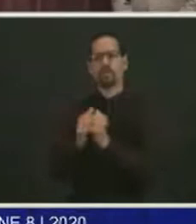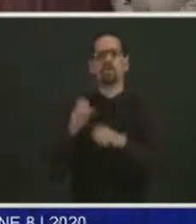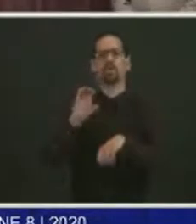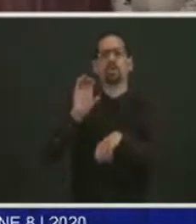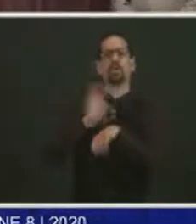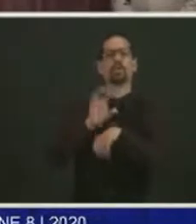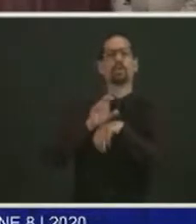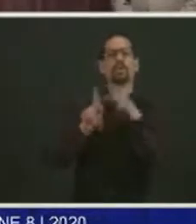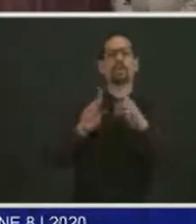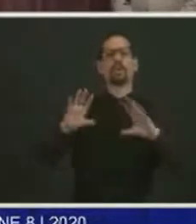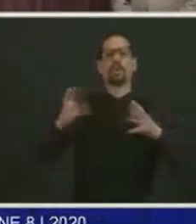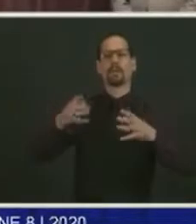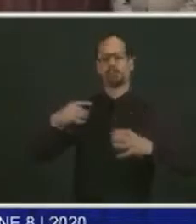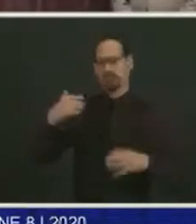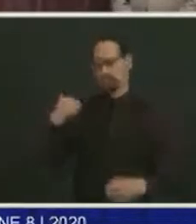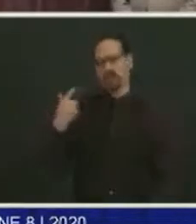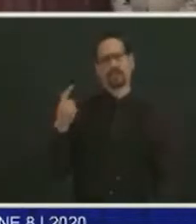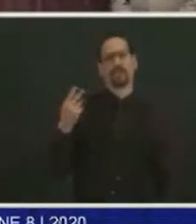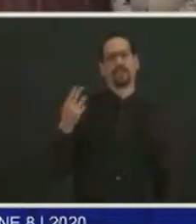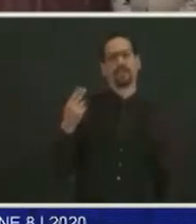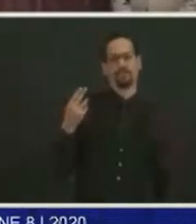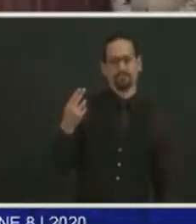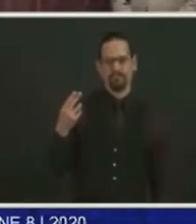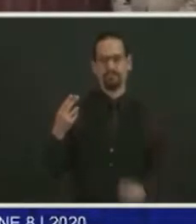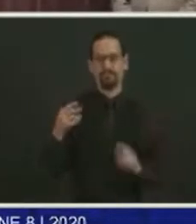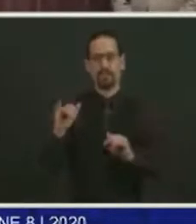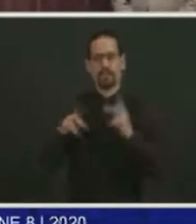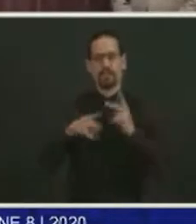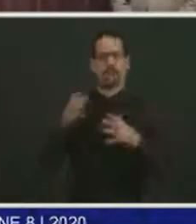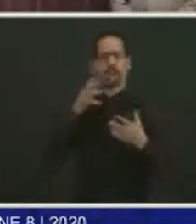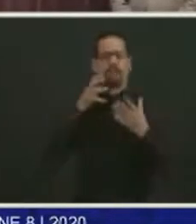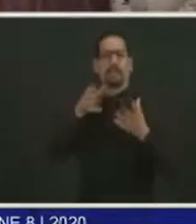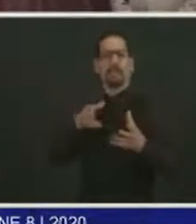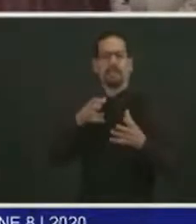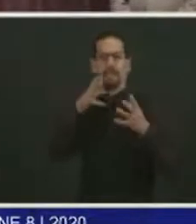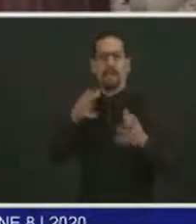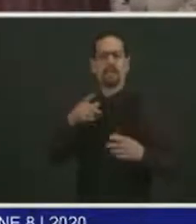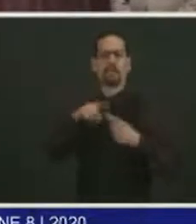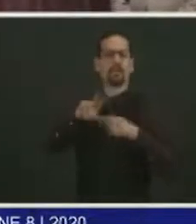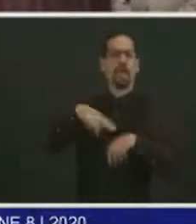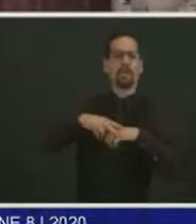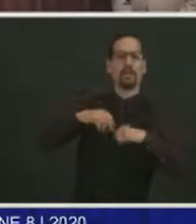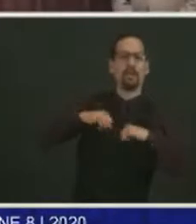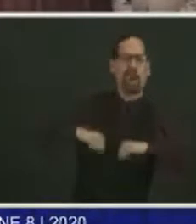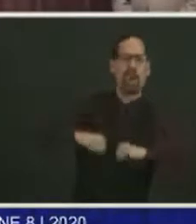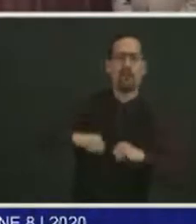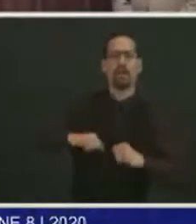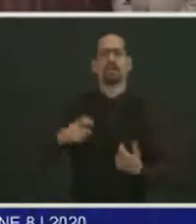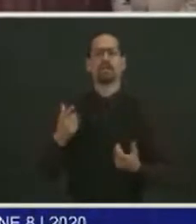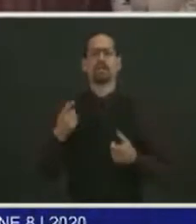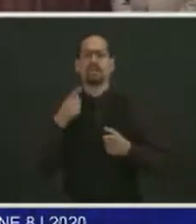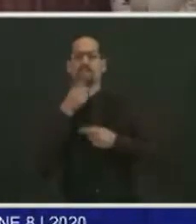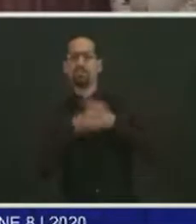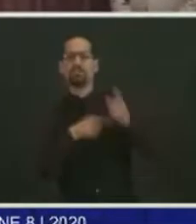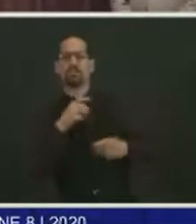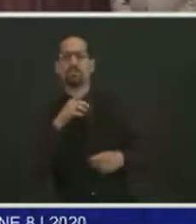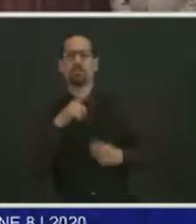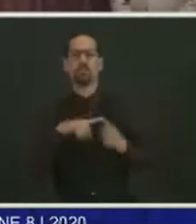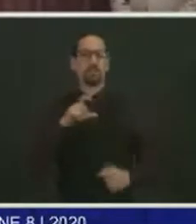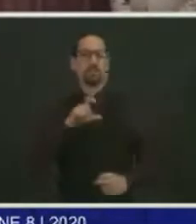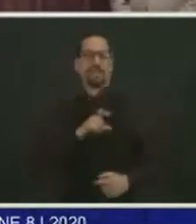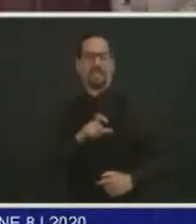people screaming vulgarity at the police and the National Guard. There were vulgar signs. An officer was assaulted, 9 people